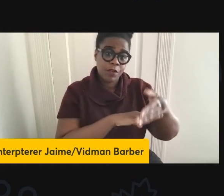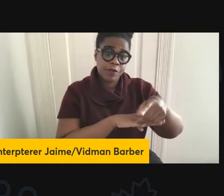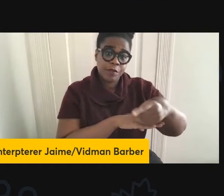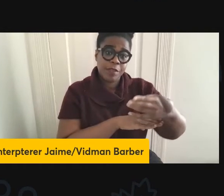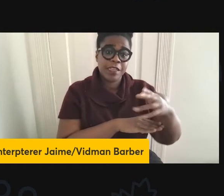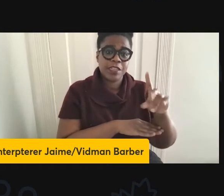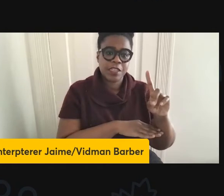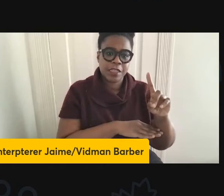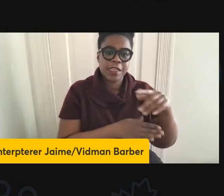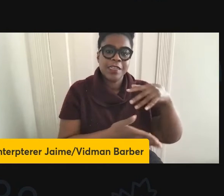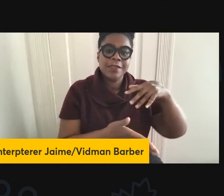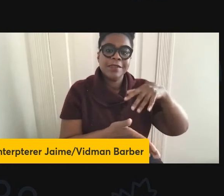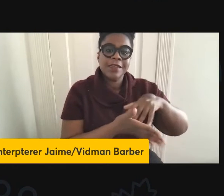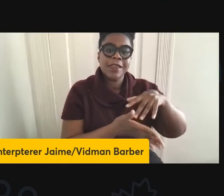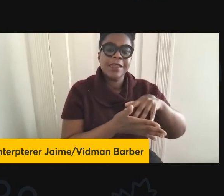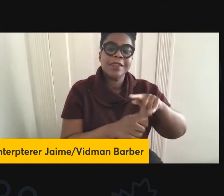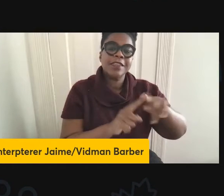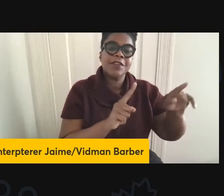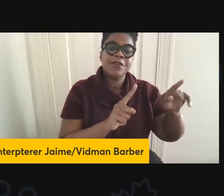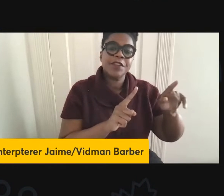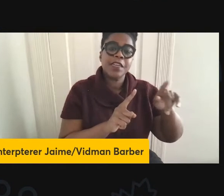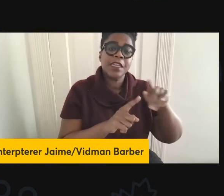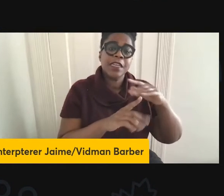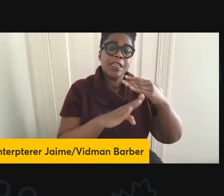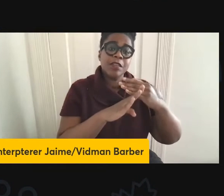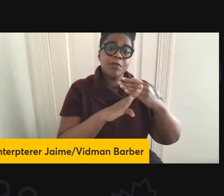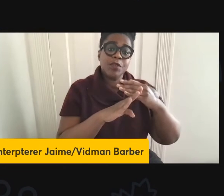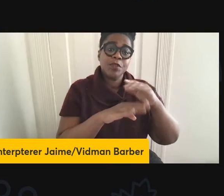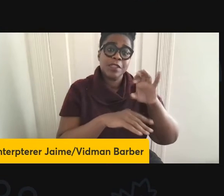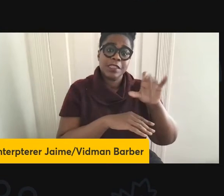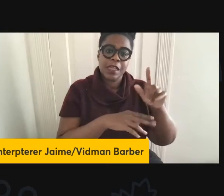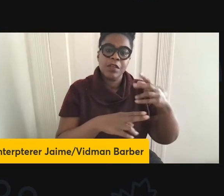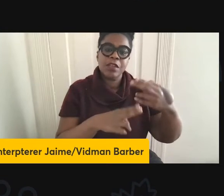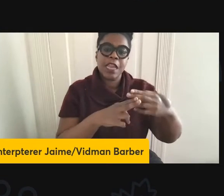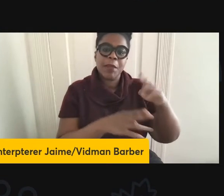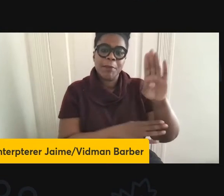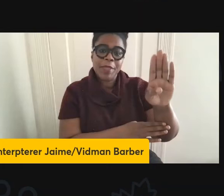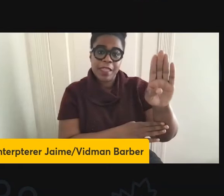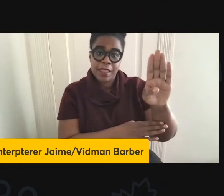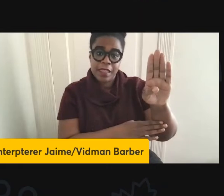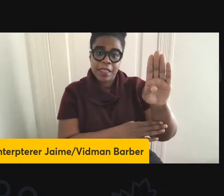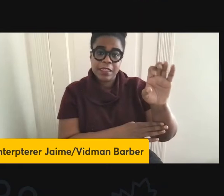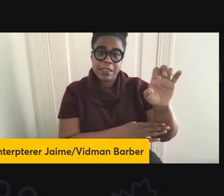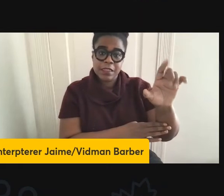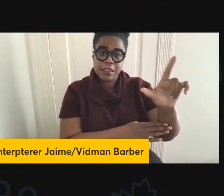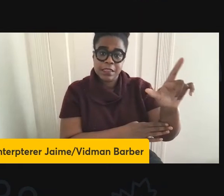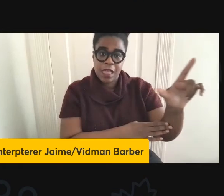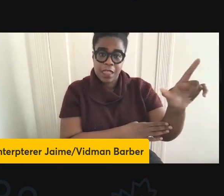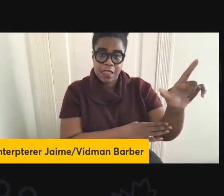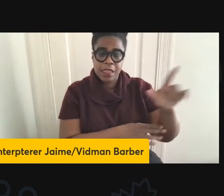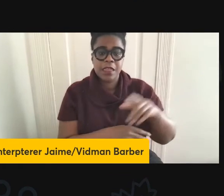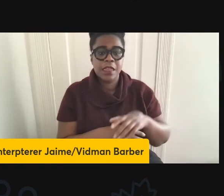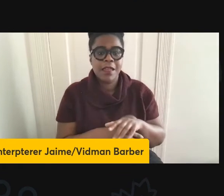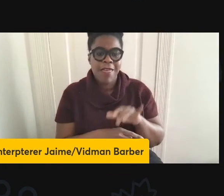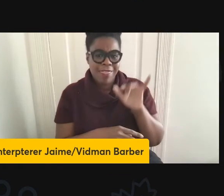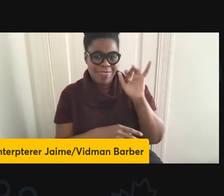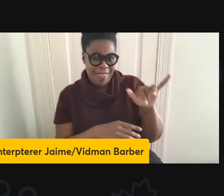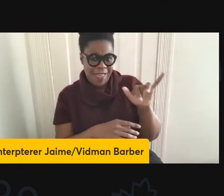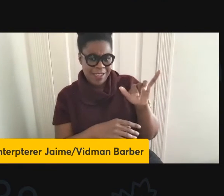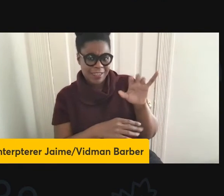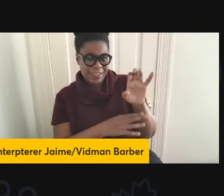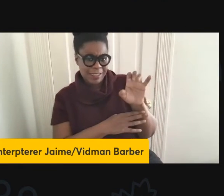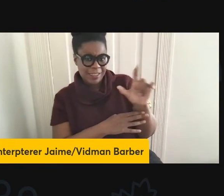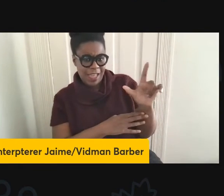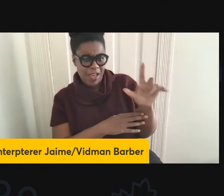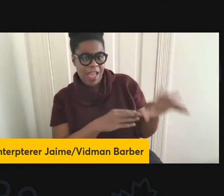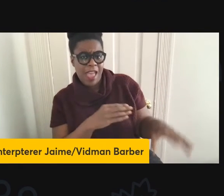studying another type of immune cell, which is called a B cell. And I was studying how that B cell